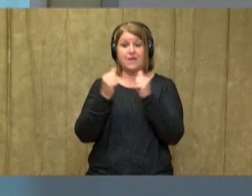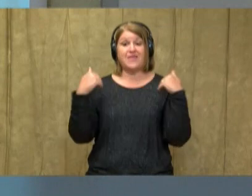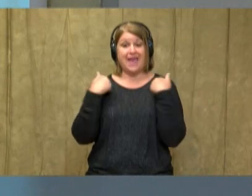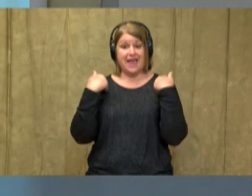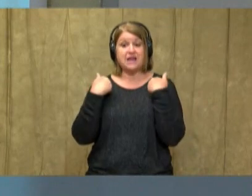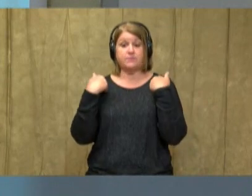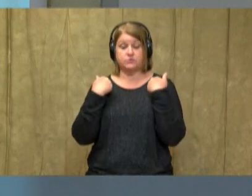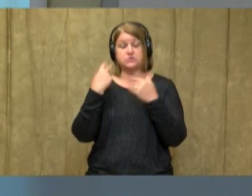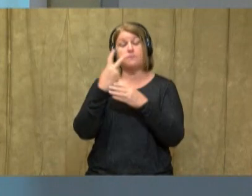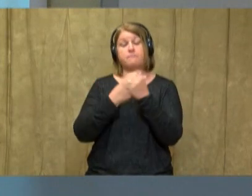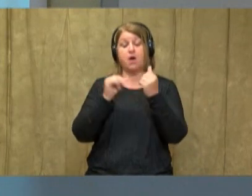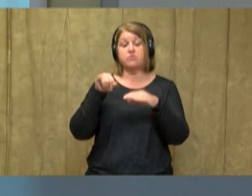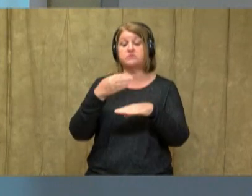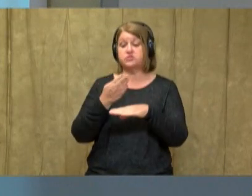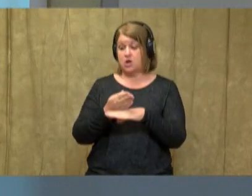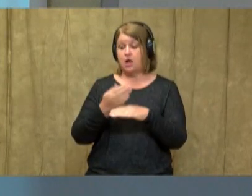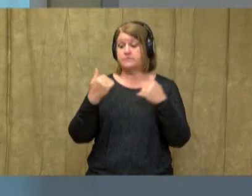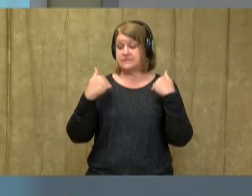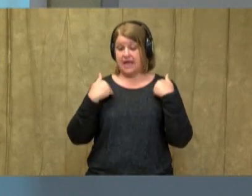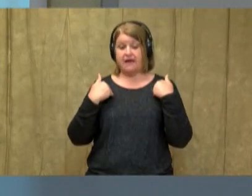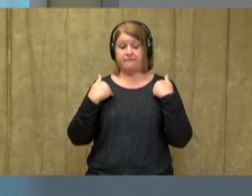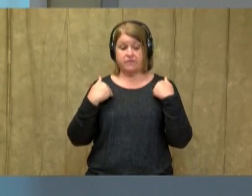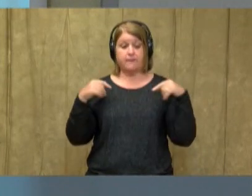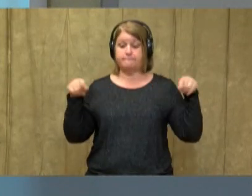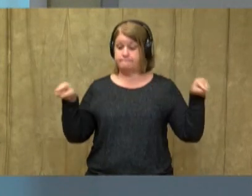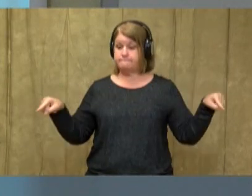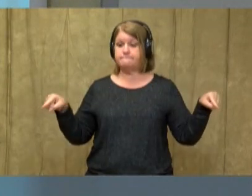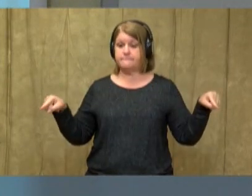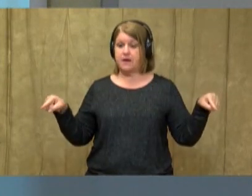them working with animals. What's another